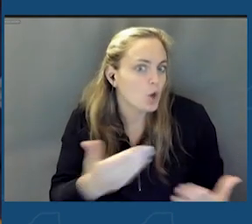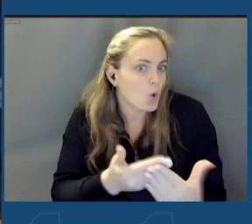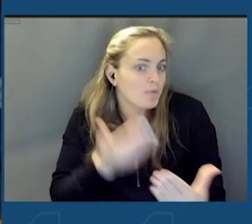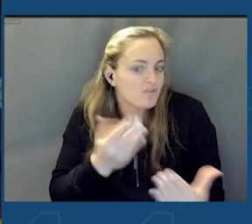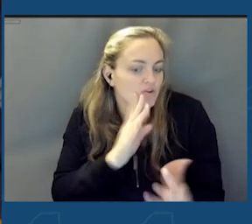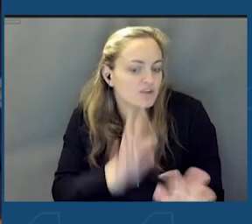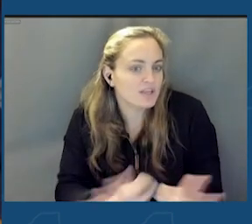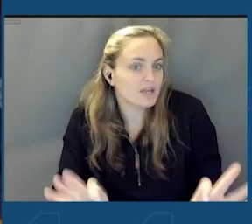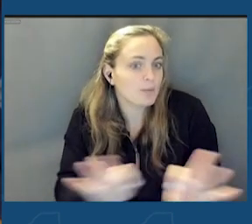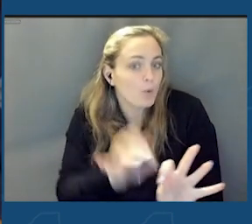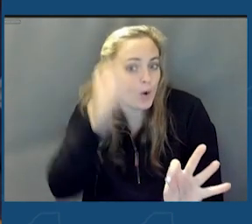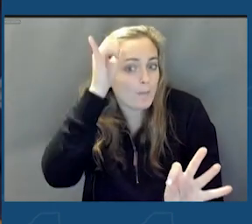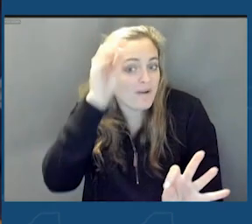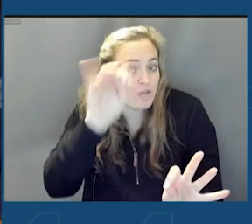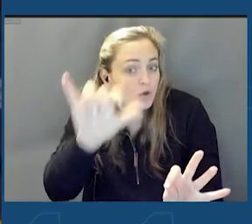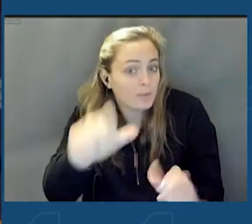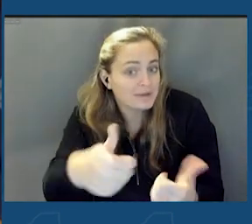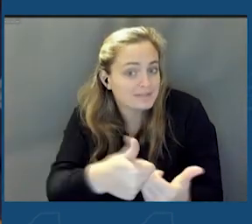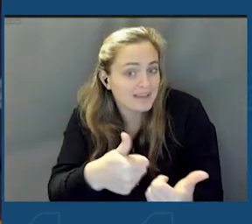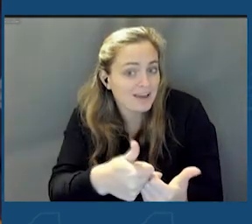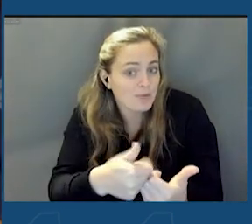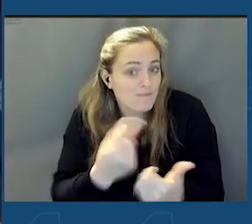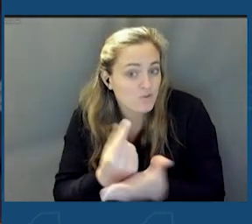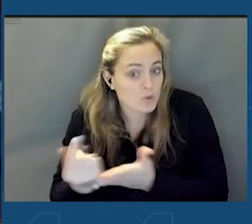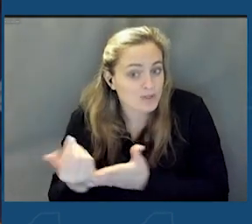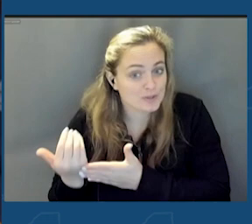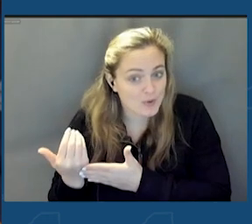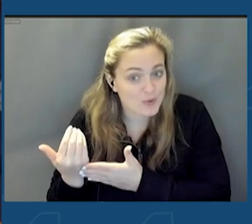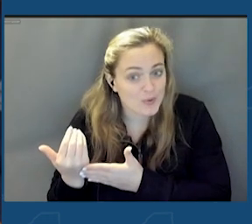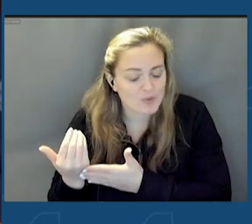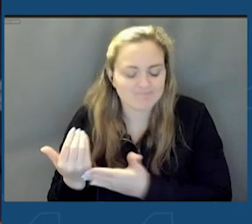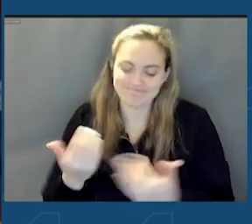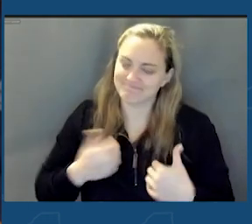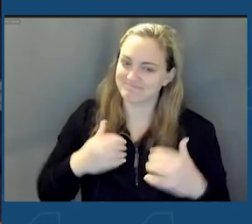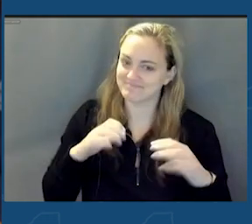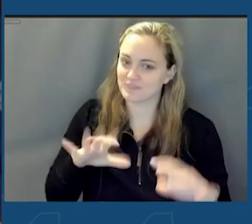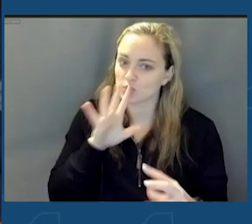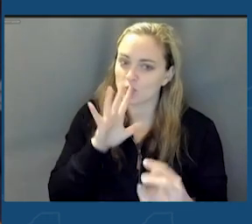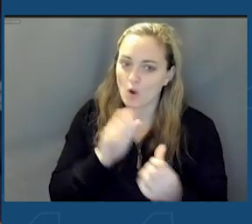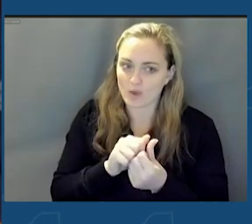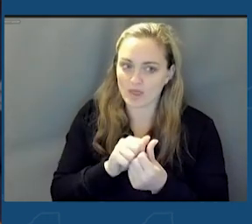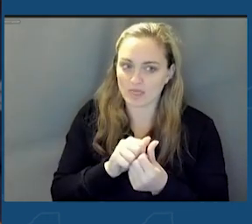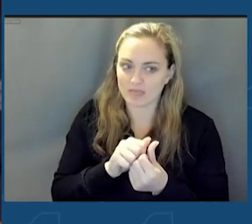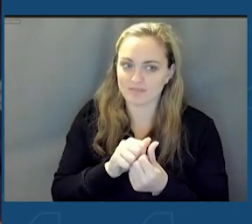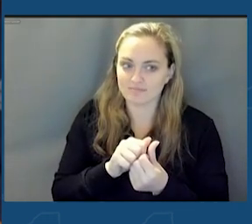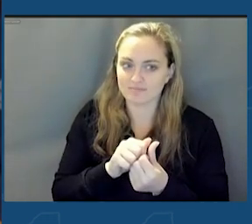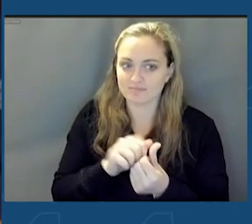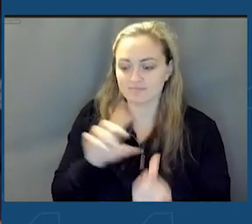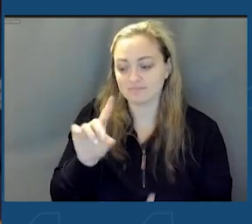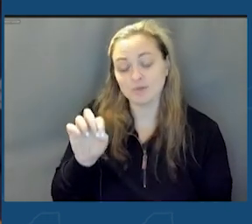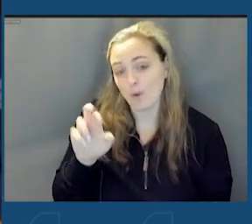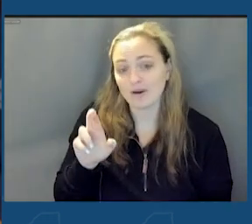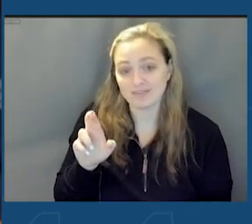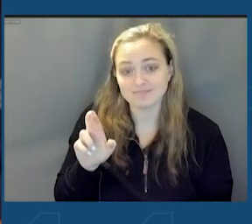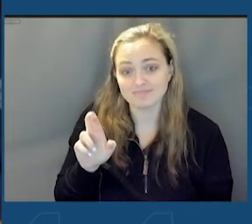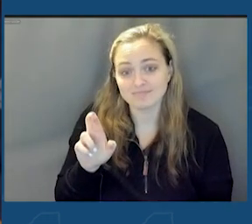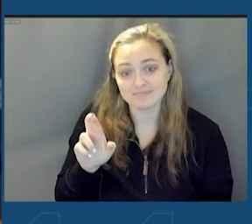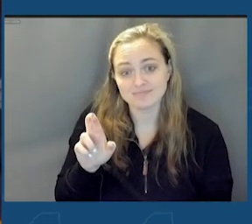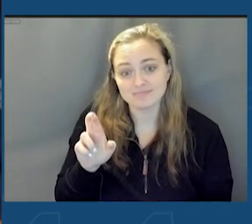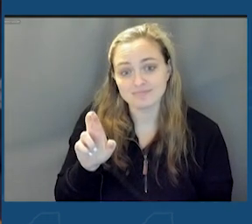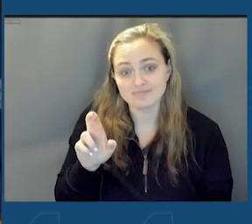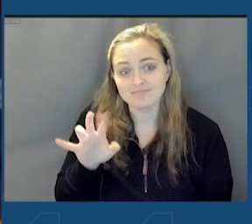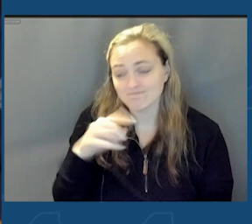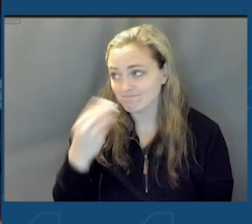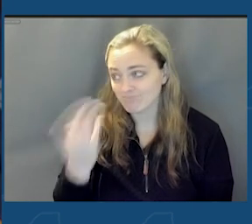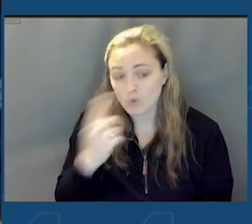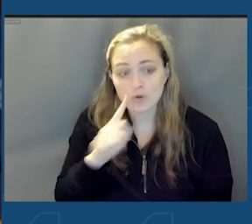Buffalo Bills game a few weeks ago, but I had a chance to talk to DeMar, and I told him I'm heading